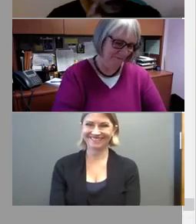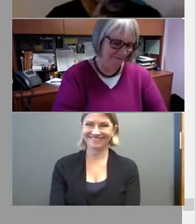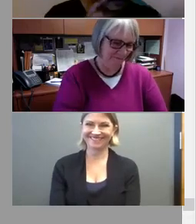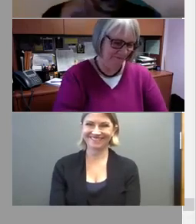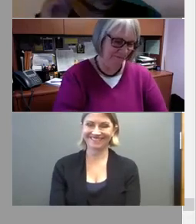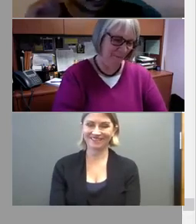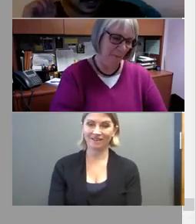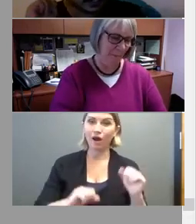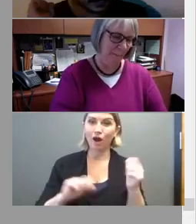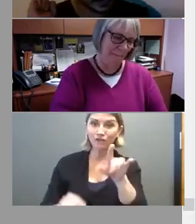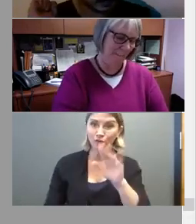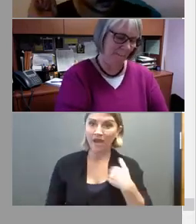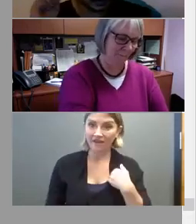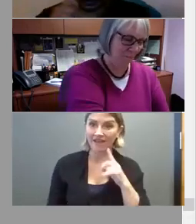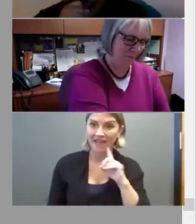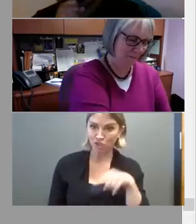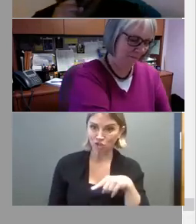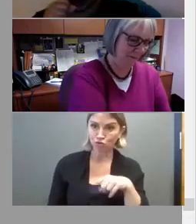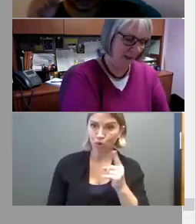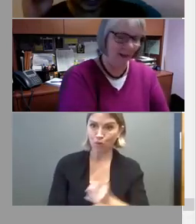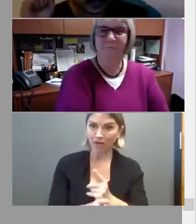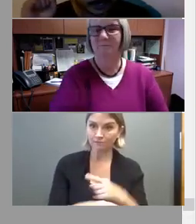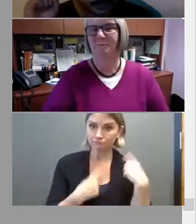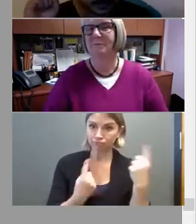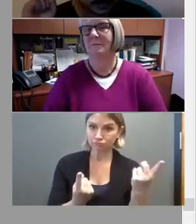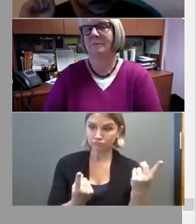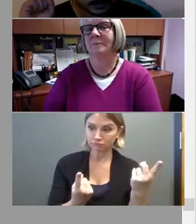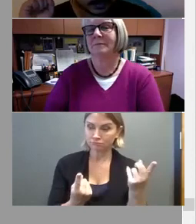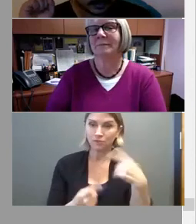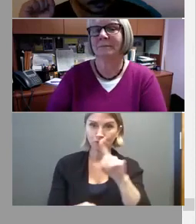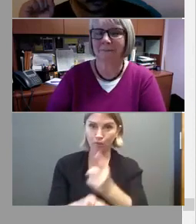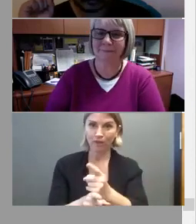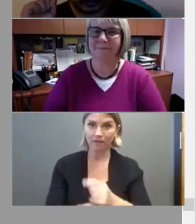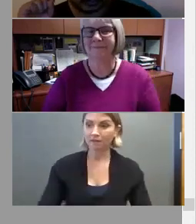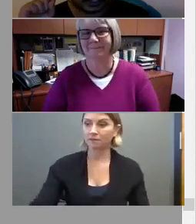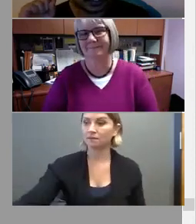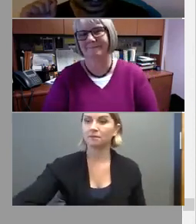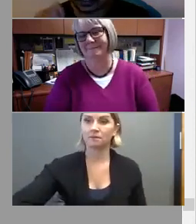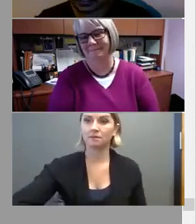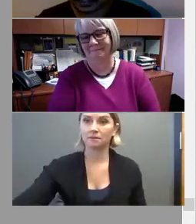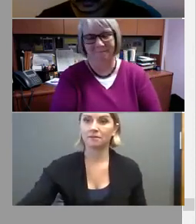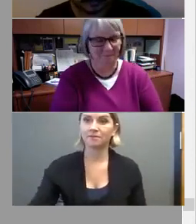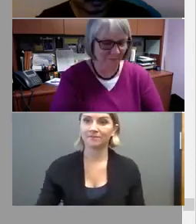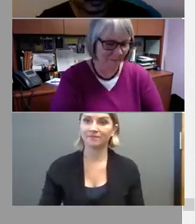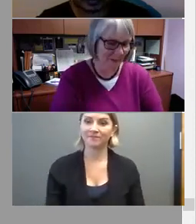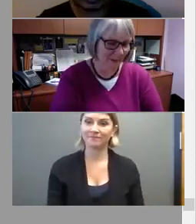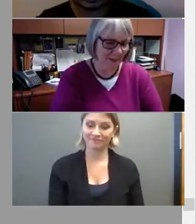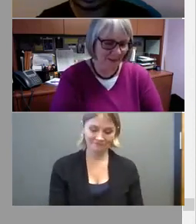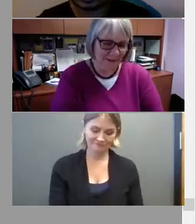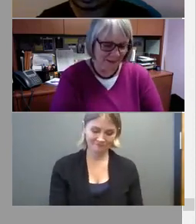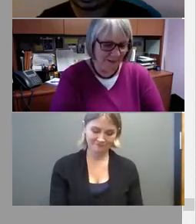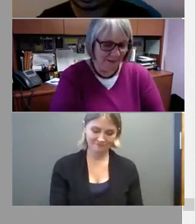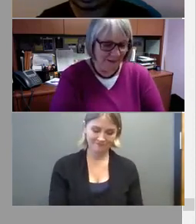And all of you who have answered are correct. You are correct. In a sense. Not in a sense, you are correct.